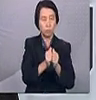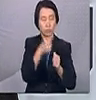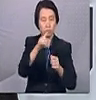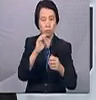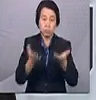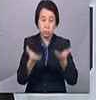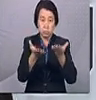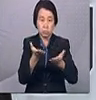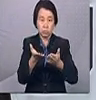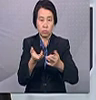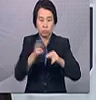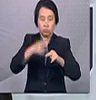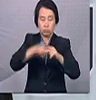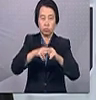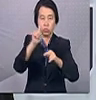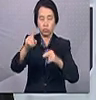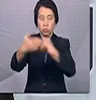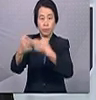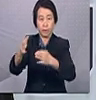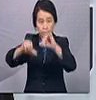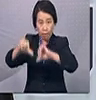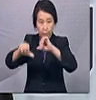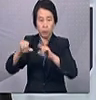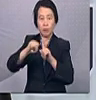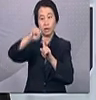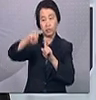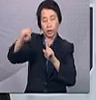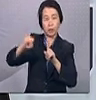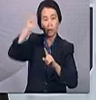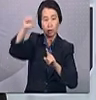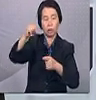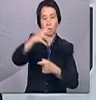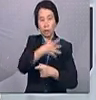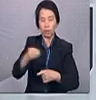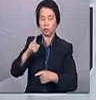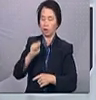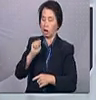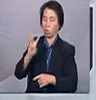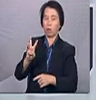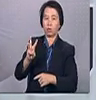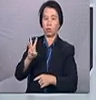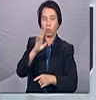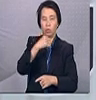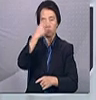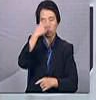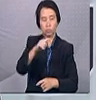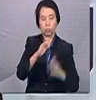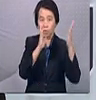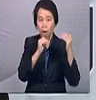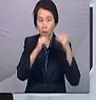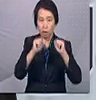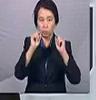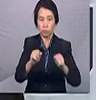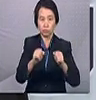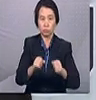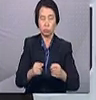increase two more labs in Sandakan as well as in Tawau. So in the process of procurement, and hopefully we can address some